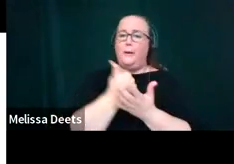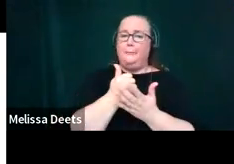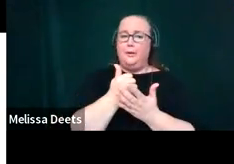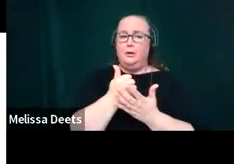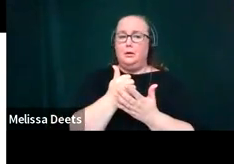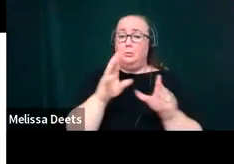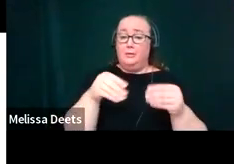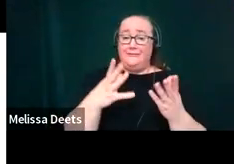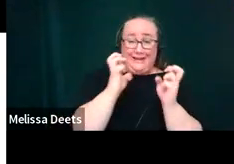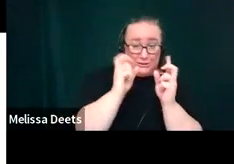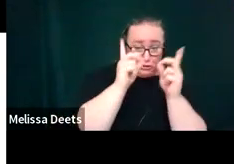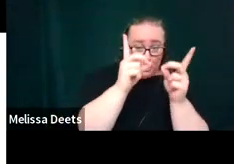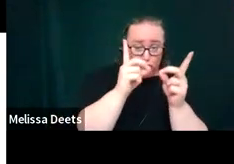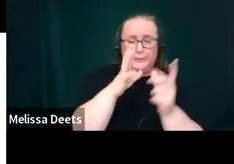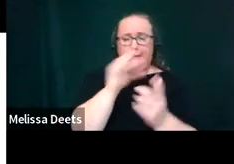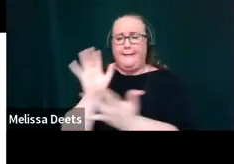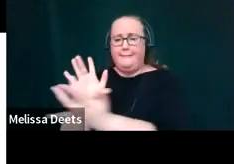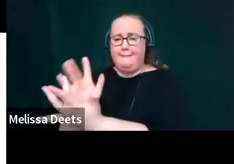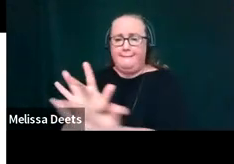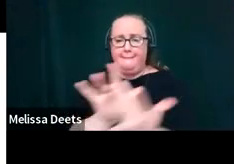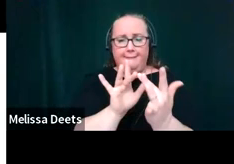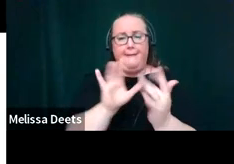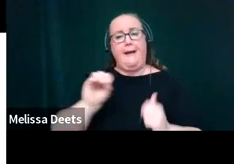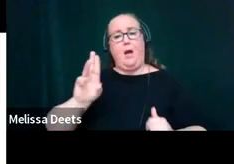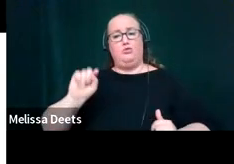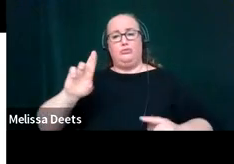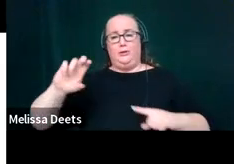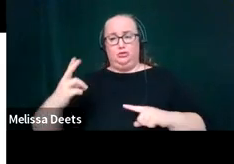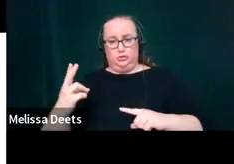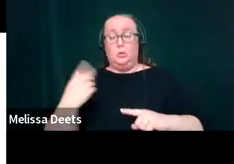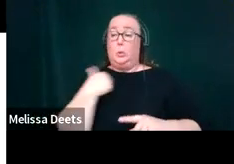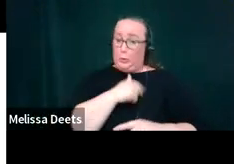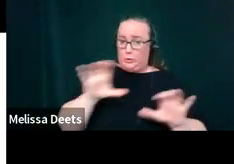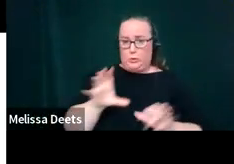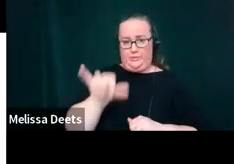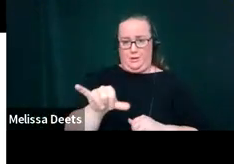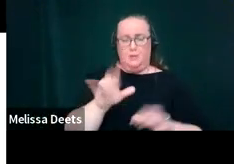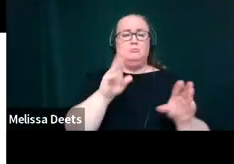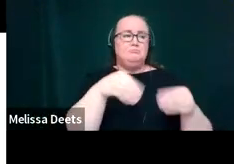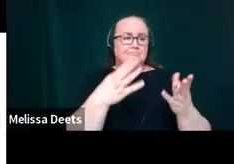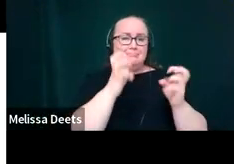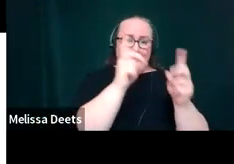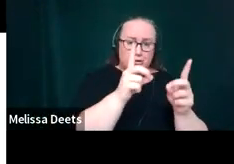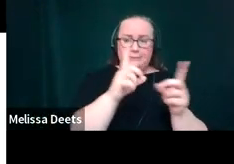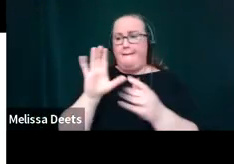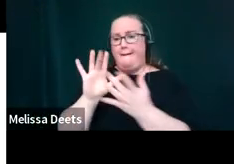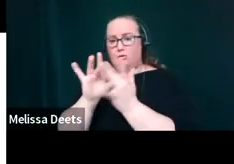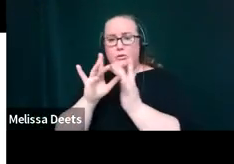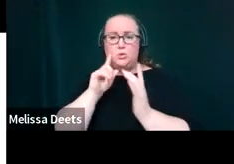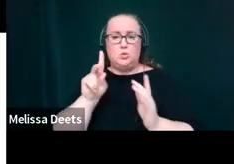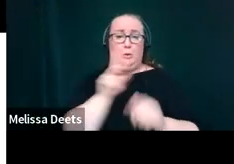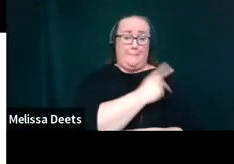what Glaucoma Foundation does. We provide education and outreach for patients and